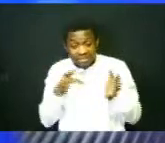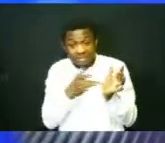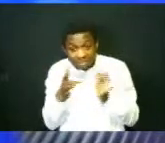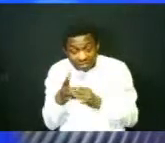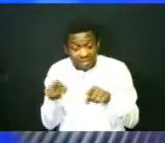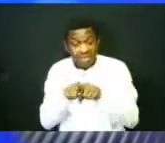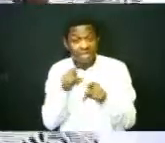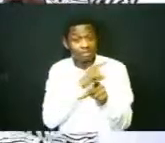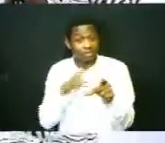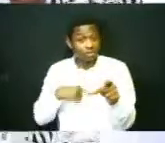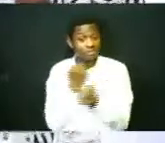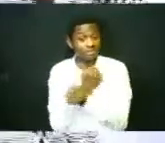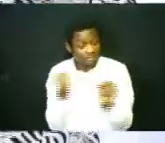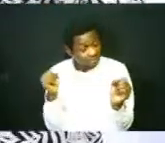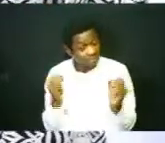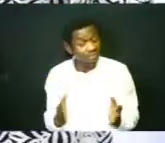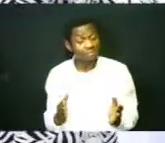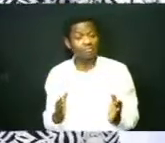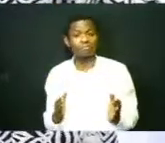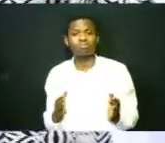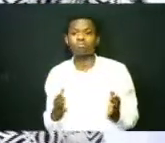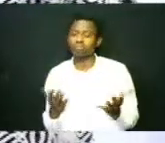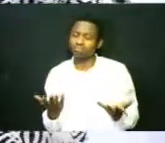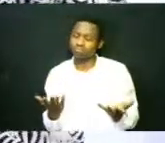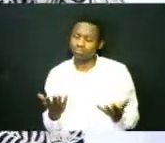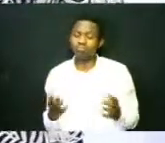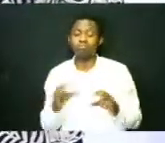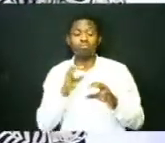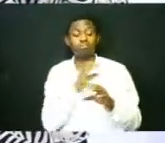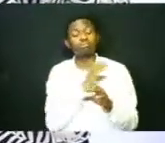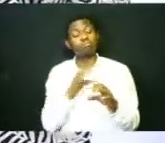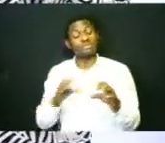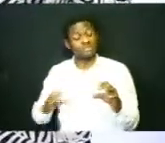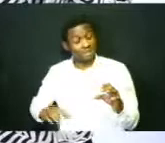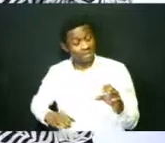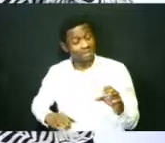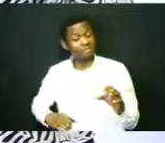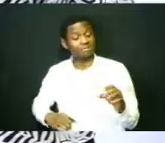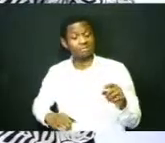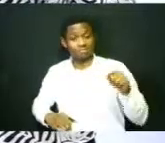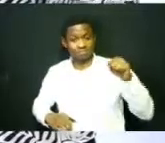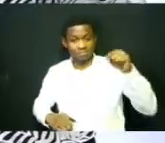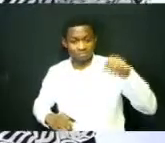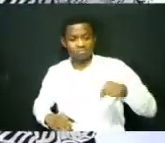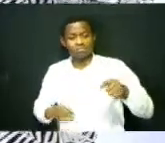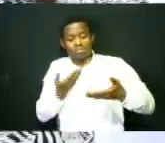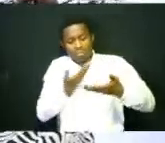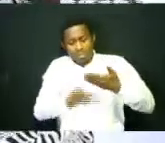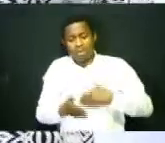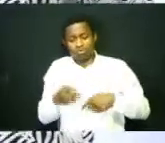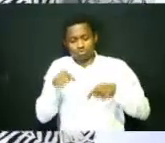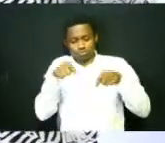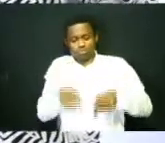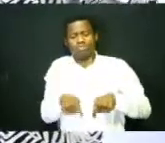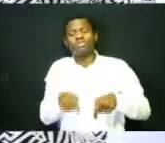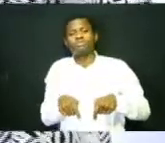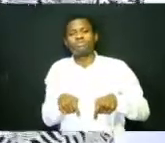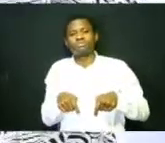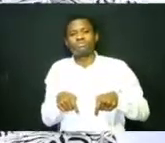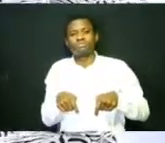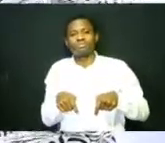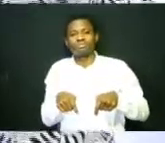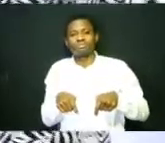and personal Savior, Christ, the carrier of God's favor, has been